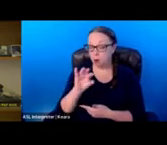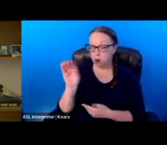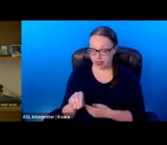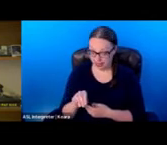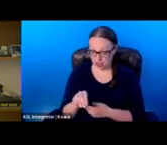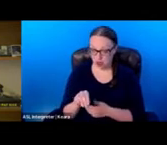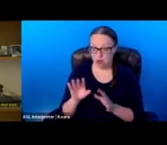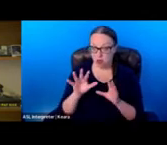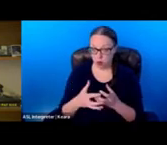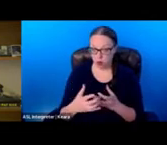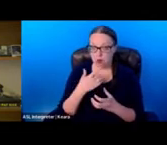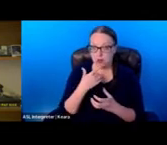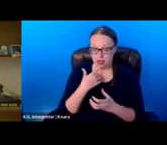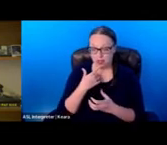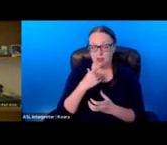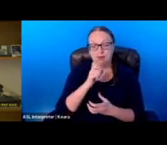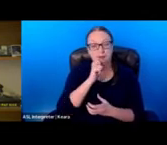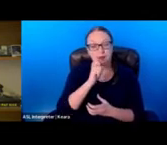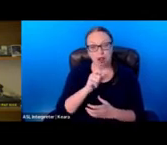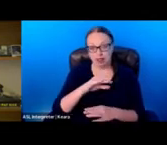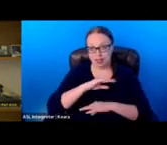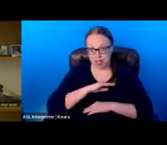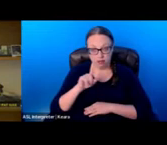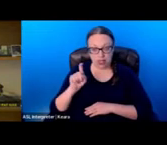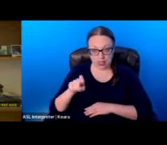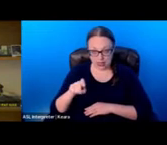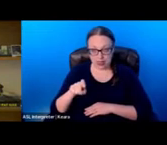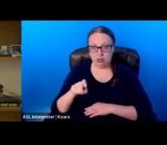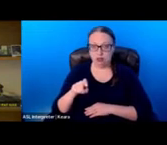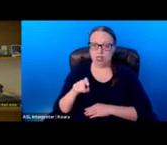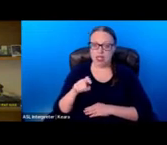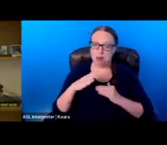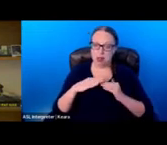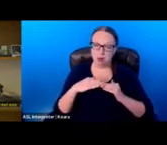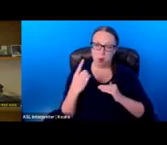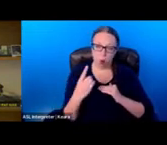need in at least one of these five categories.